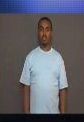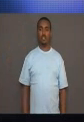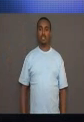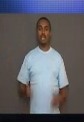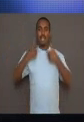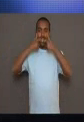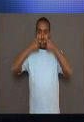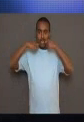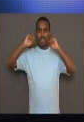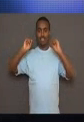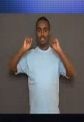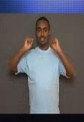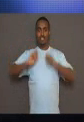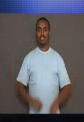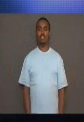Hungary,